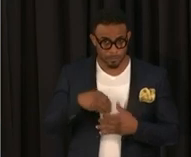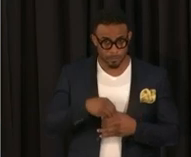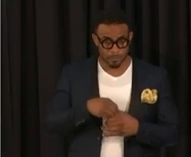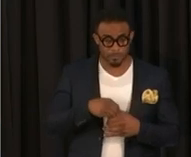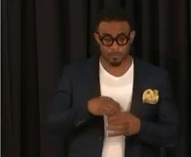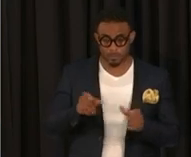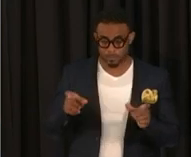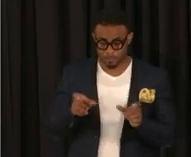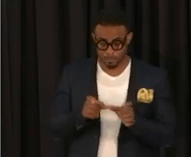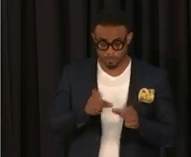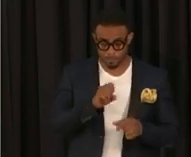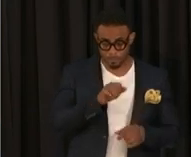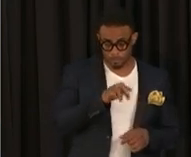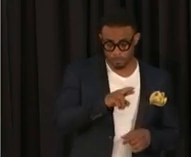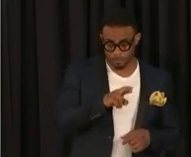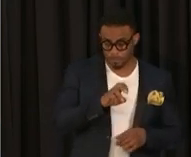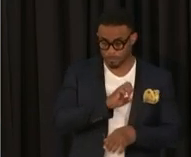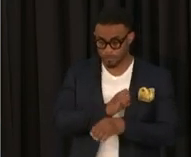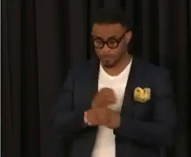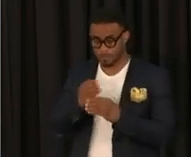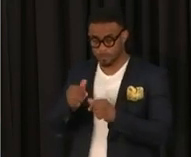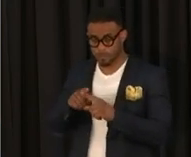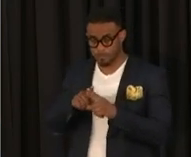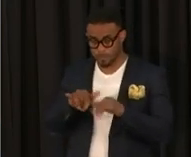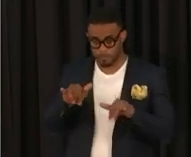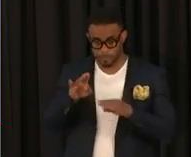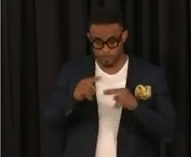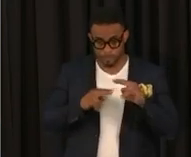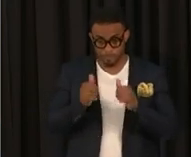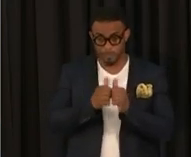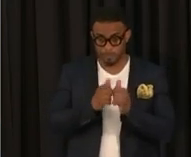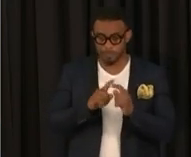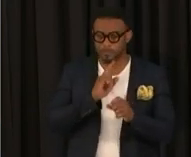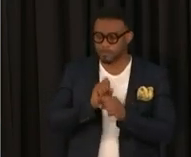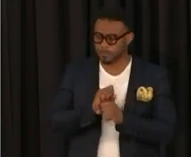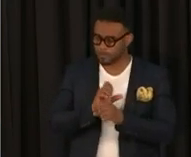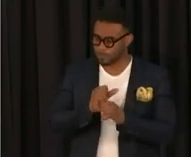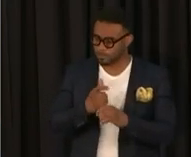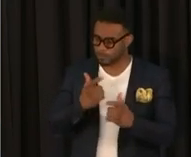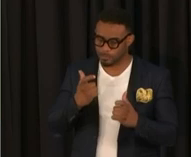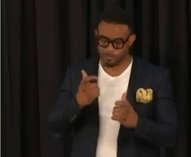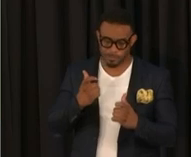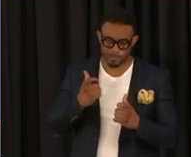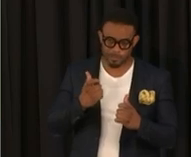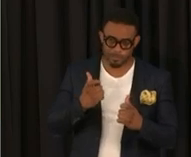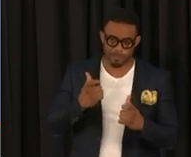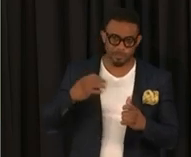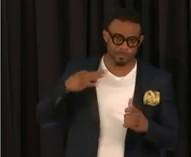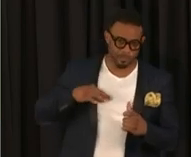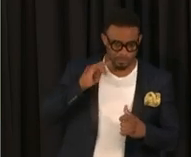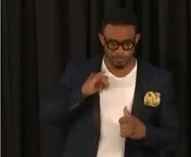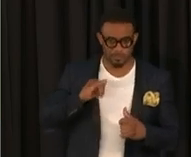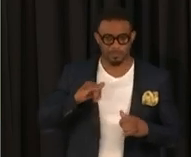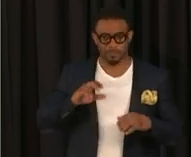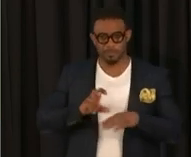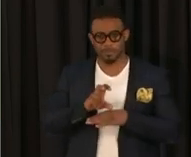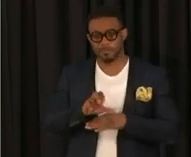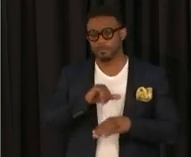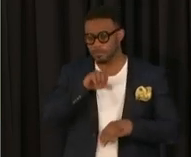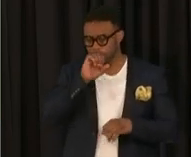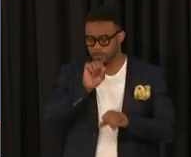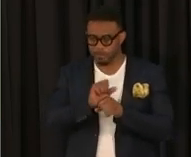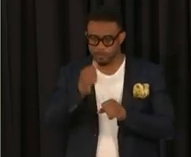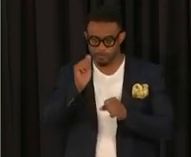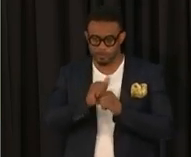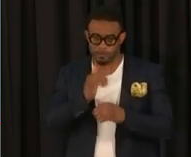combine solar and energy efficiency in the same buildings together to really get the biggest bang for our bucks. And so we would love